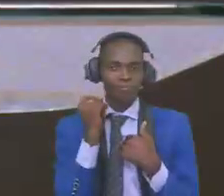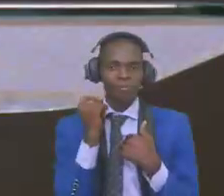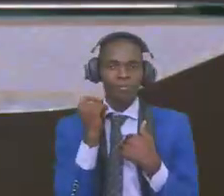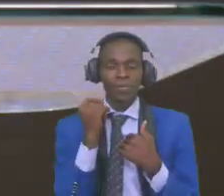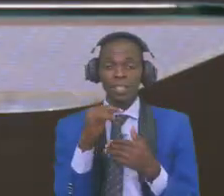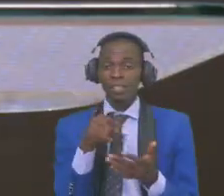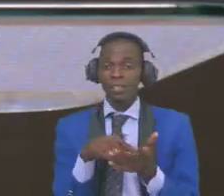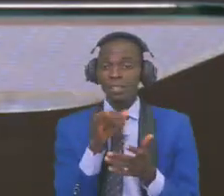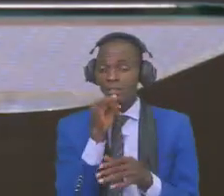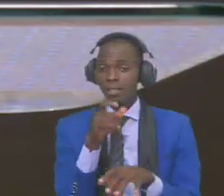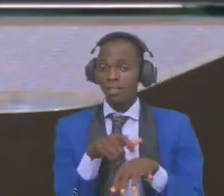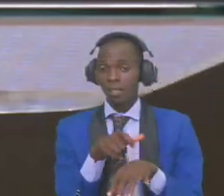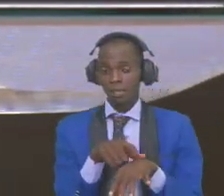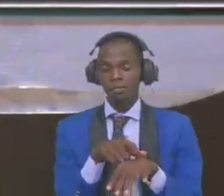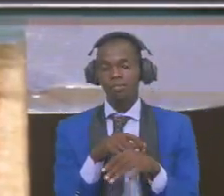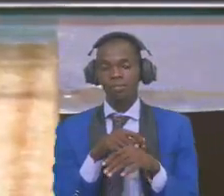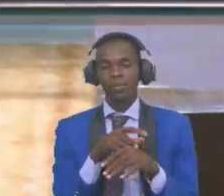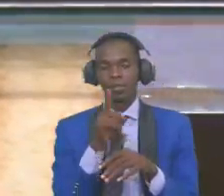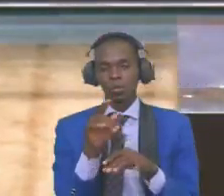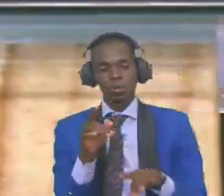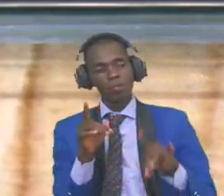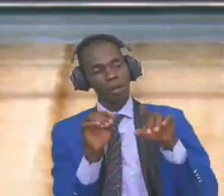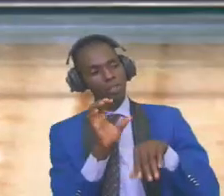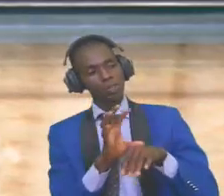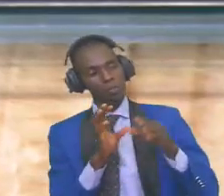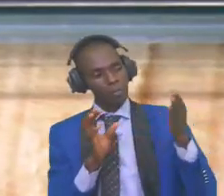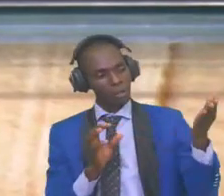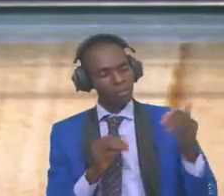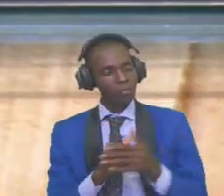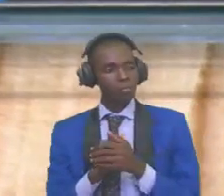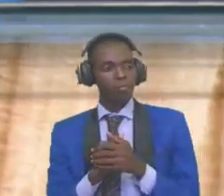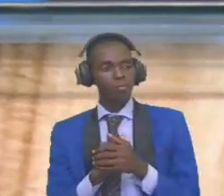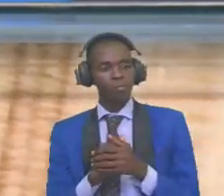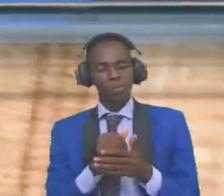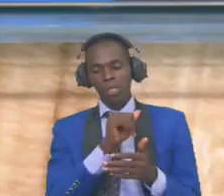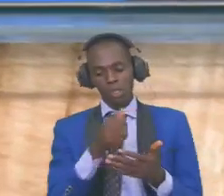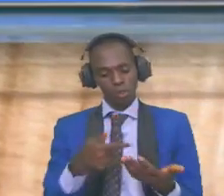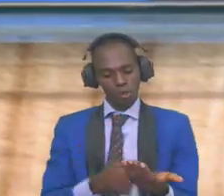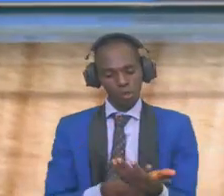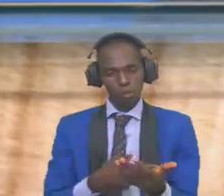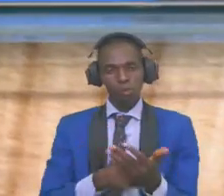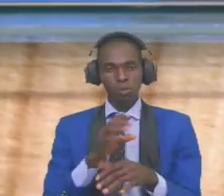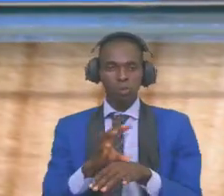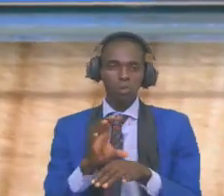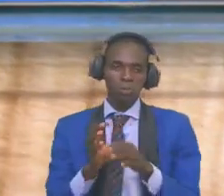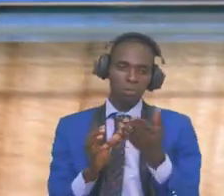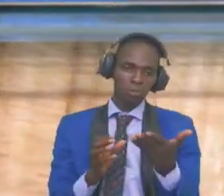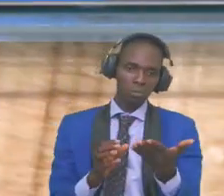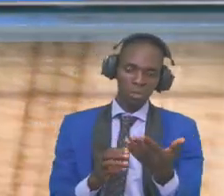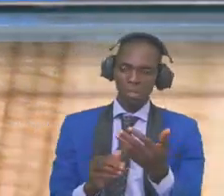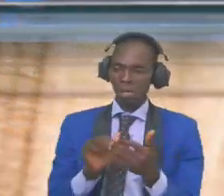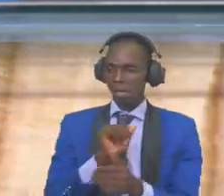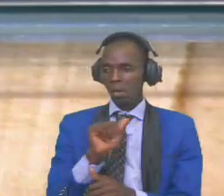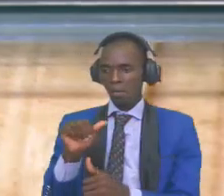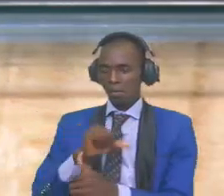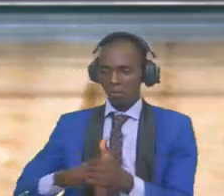is the time you find a church there, a gospel assembly there, a fellowship